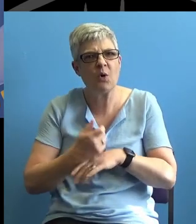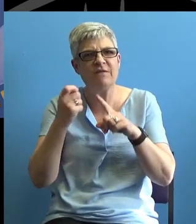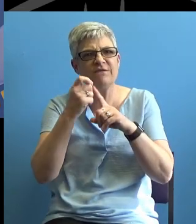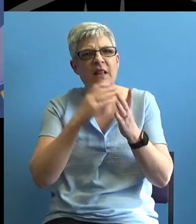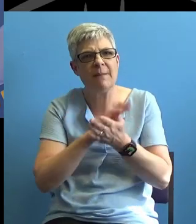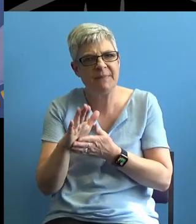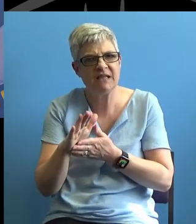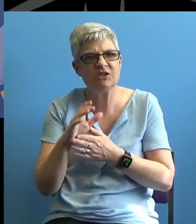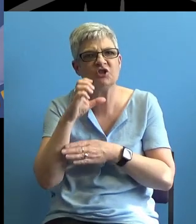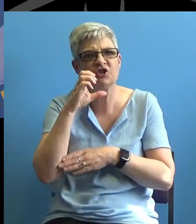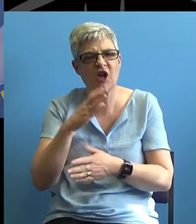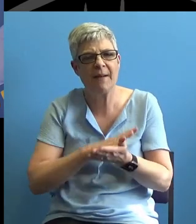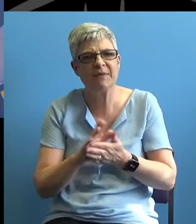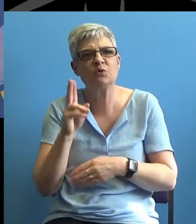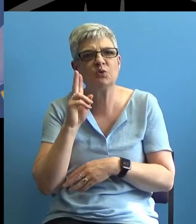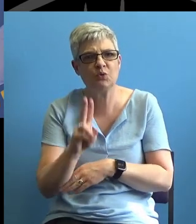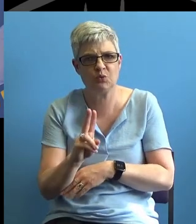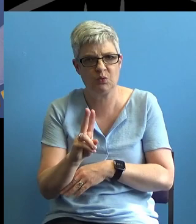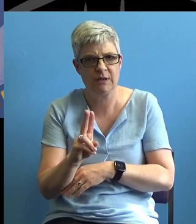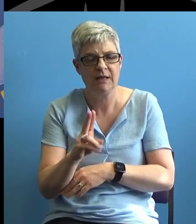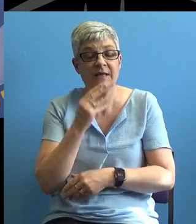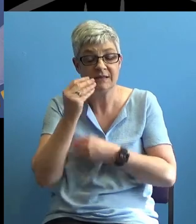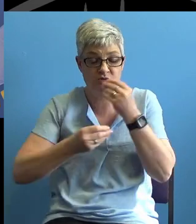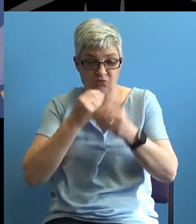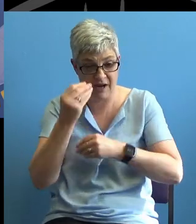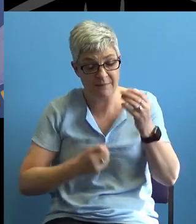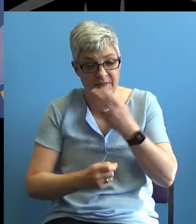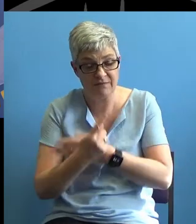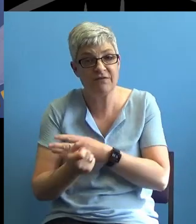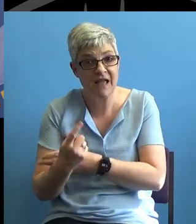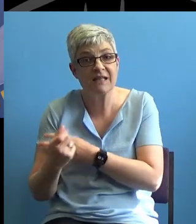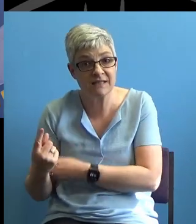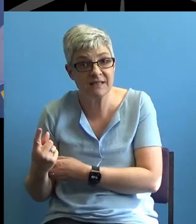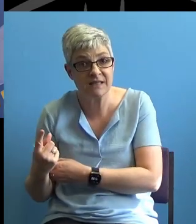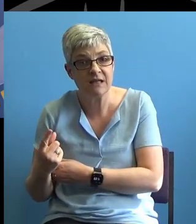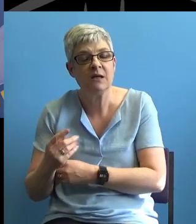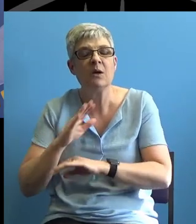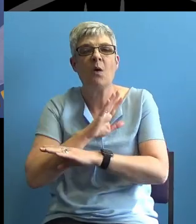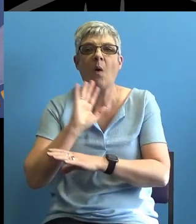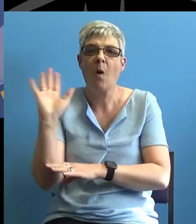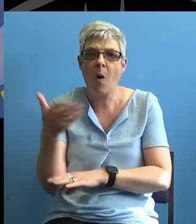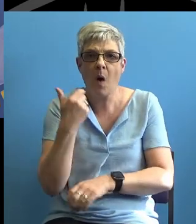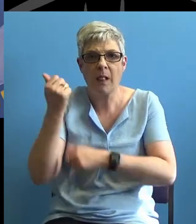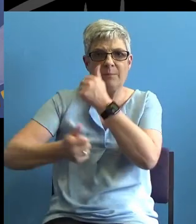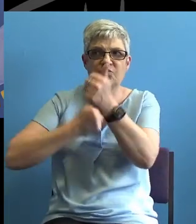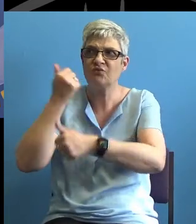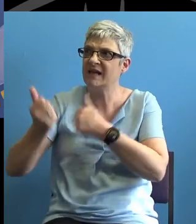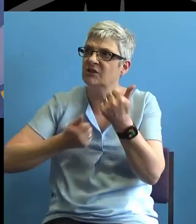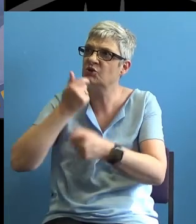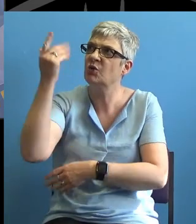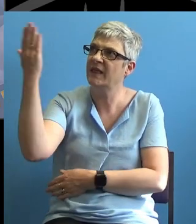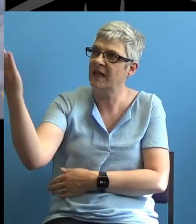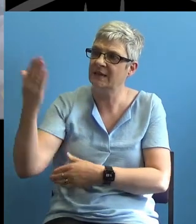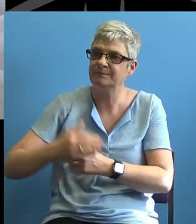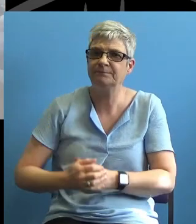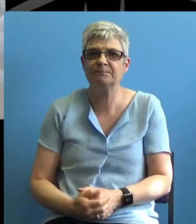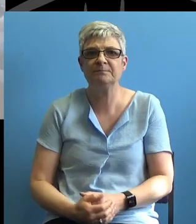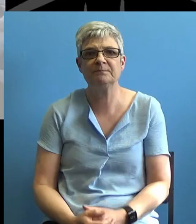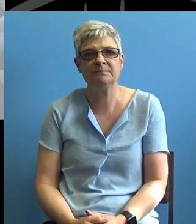Philippians chapter 2, describing these events, the hymn, "All Praise to Thee," the words will be on the